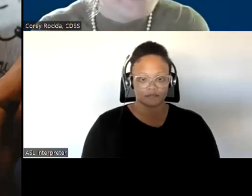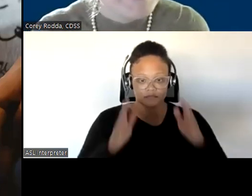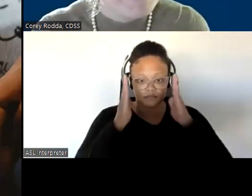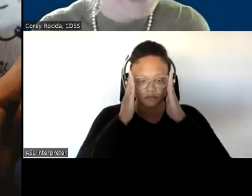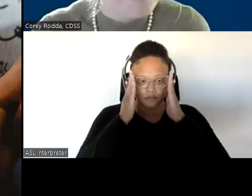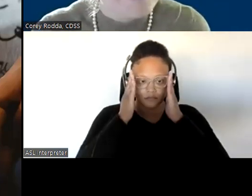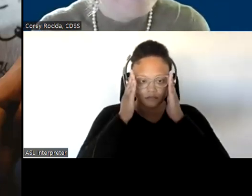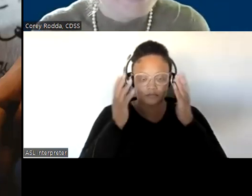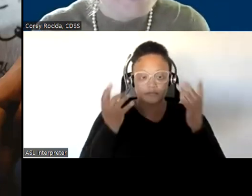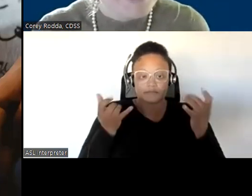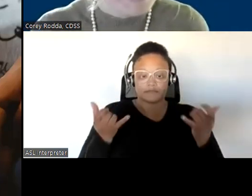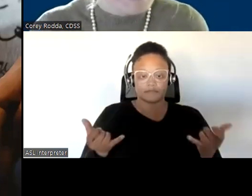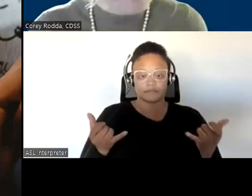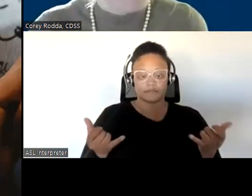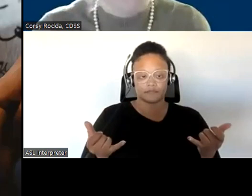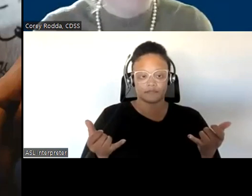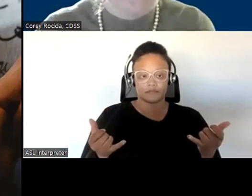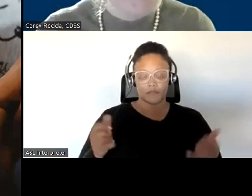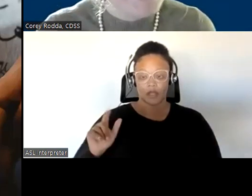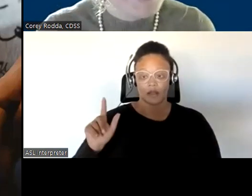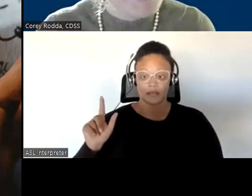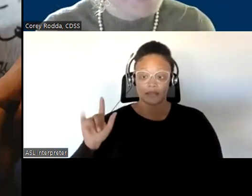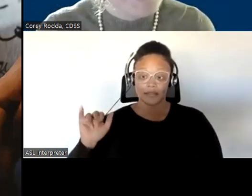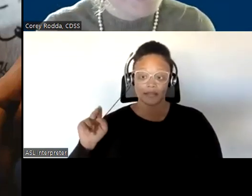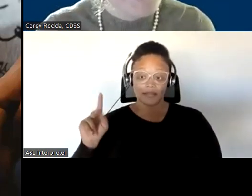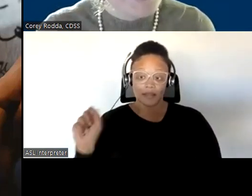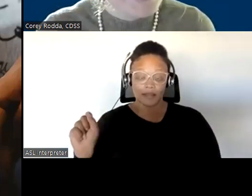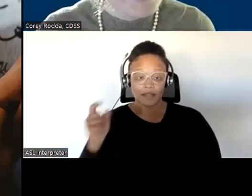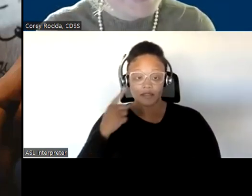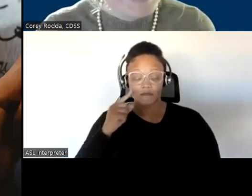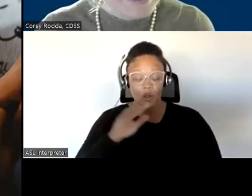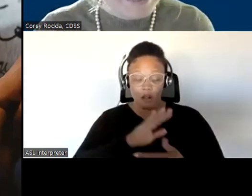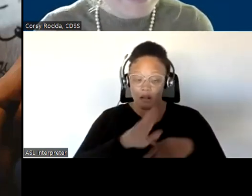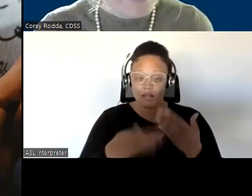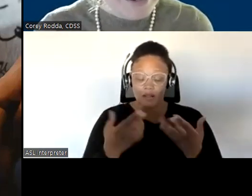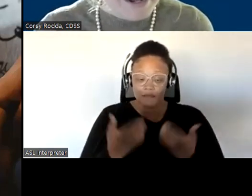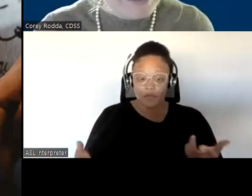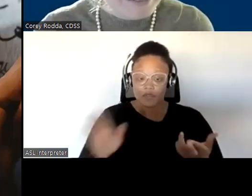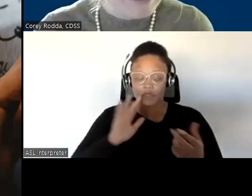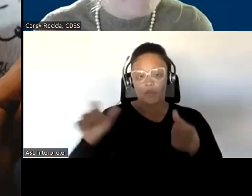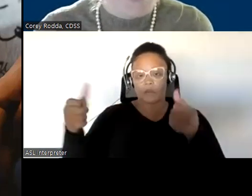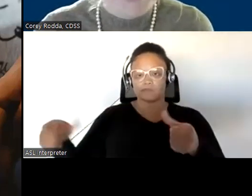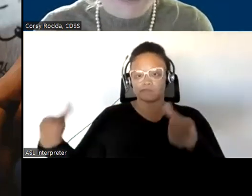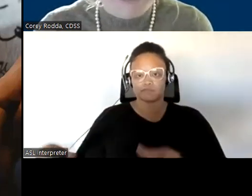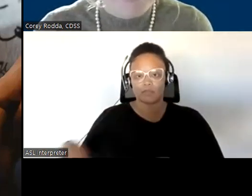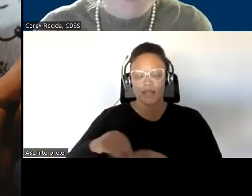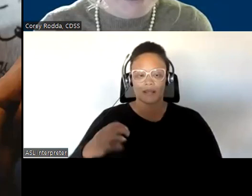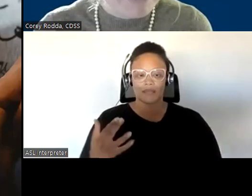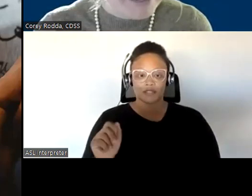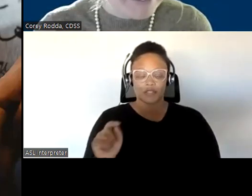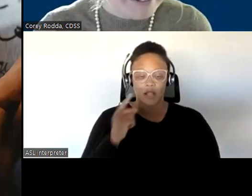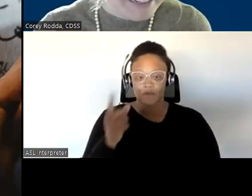And we will place the links, to these resources in the chat for you to have